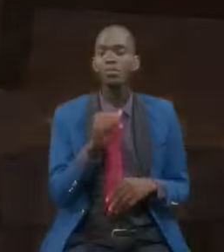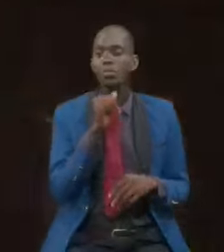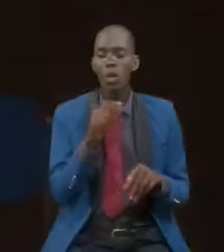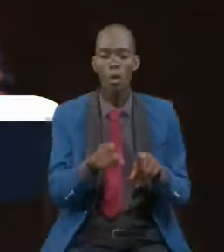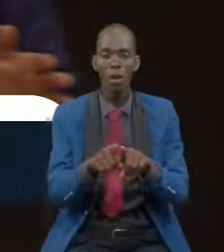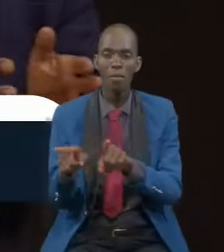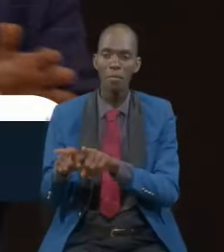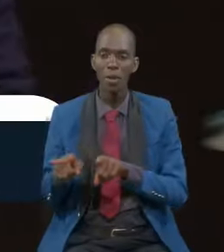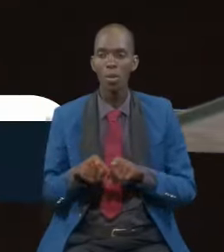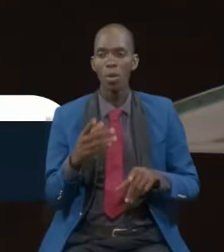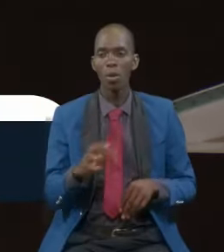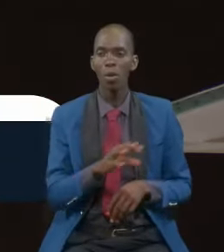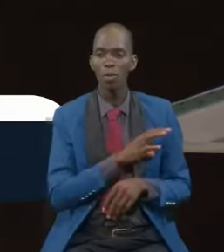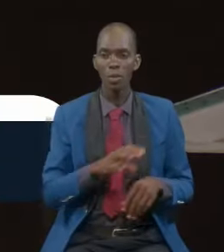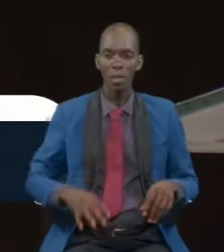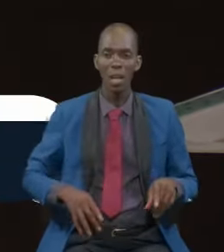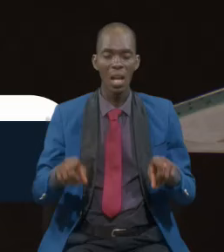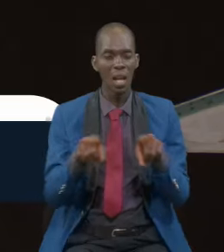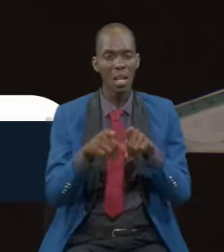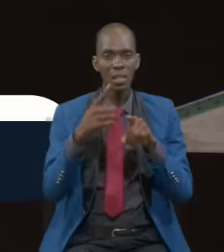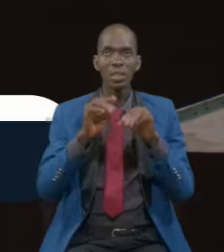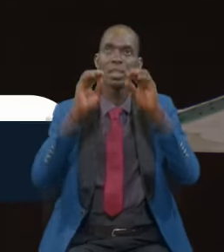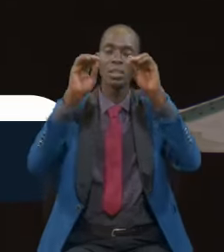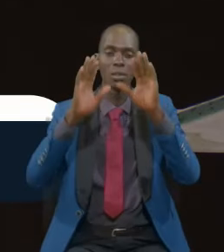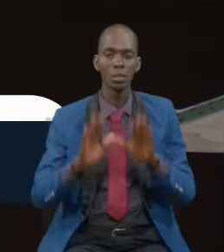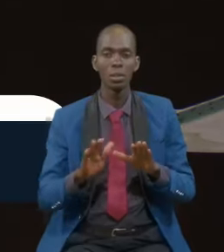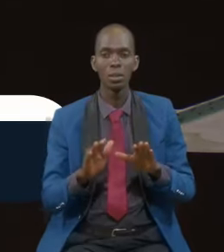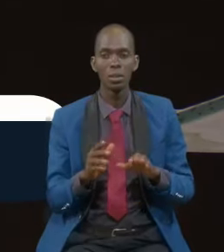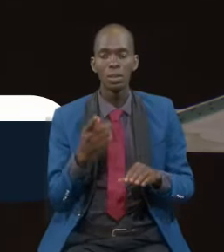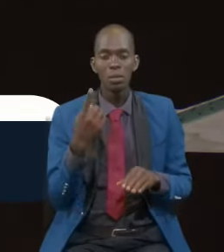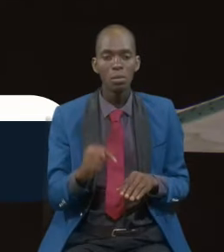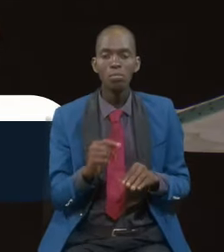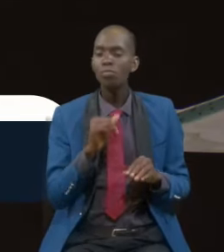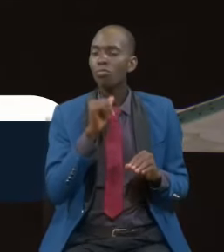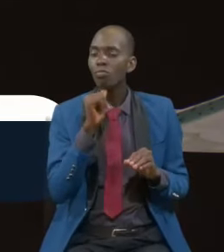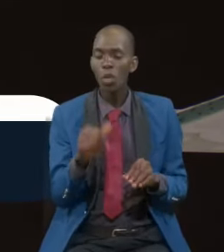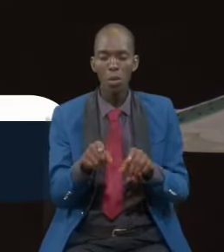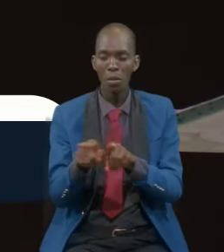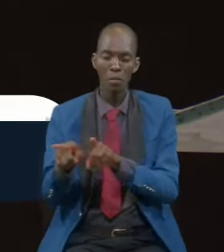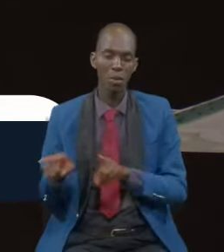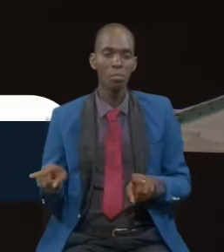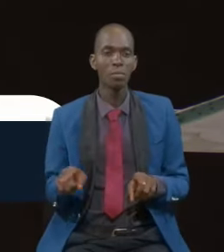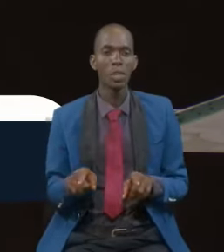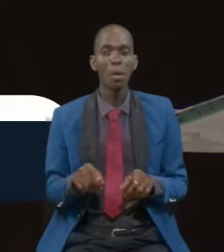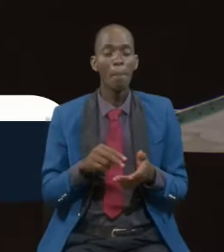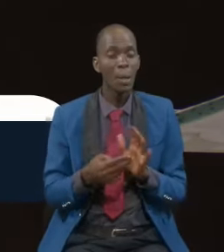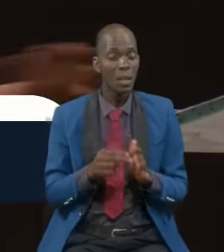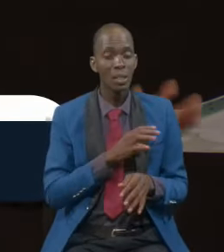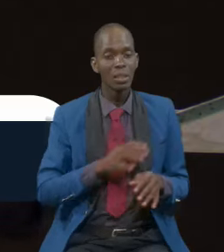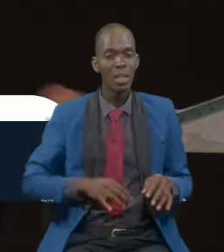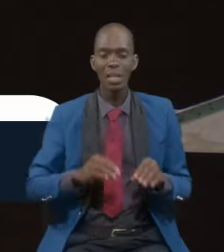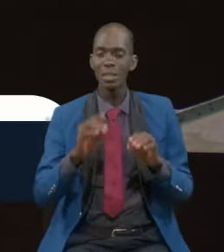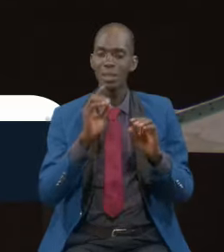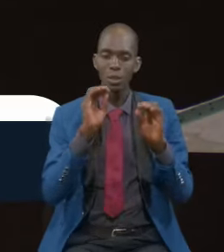of Christ as the teacher. Invariable. He taught the same thing at